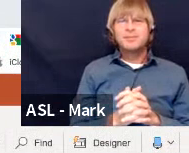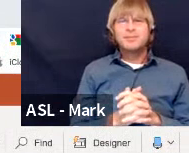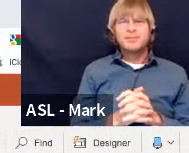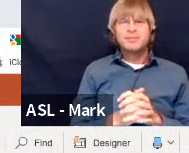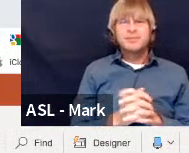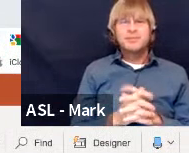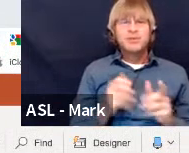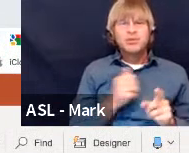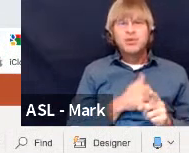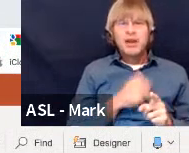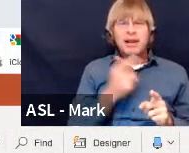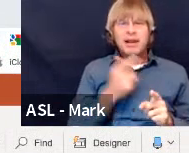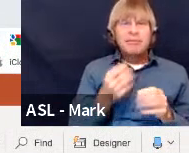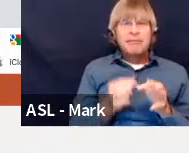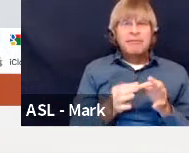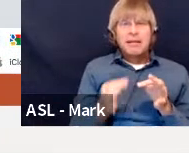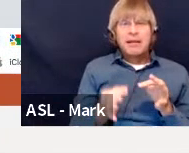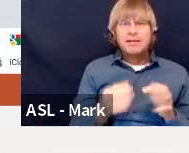Sorry, little delay here.